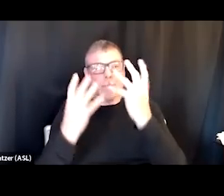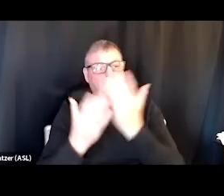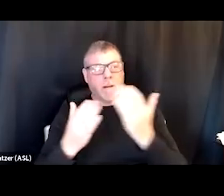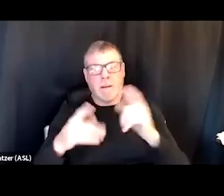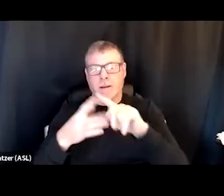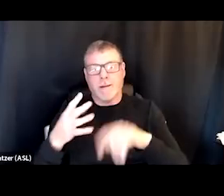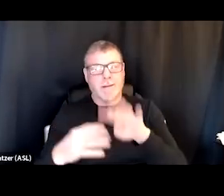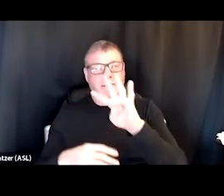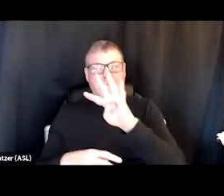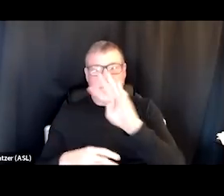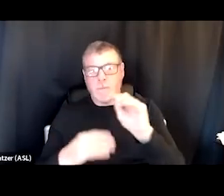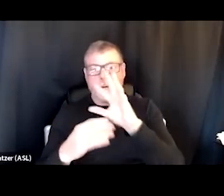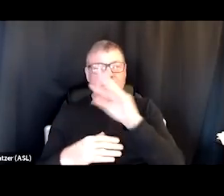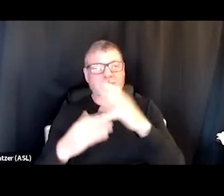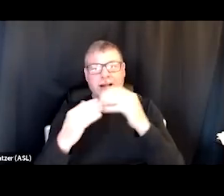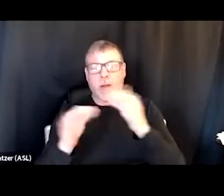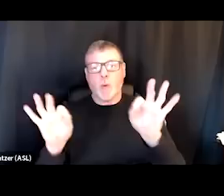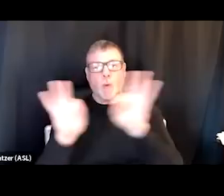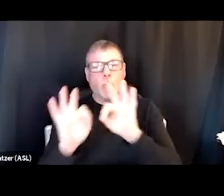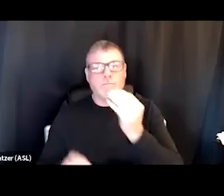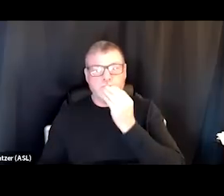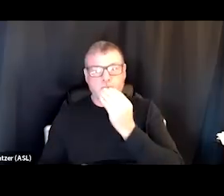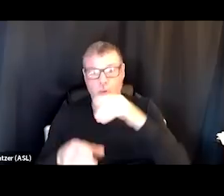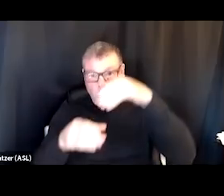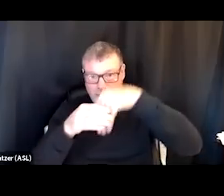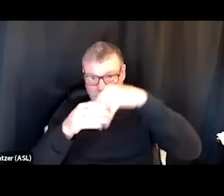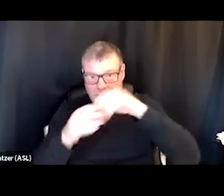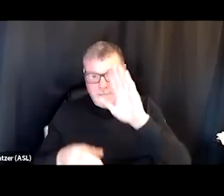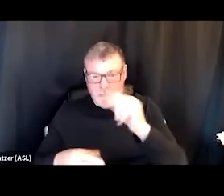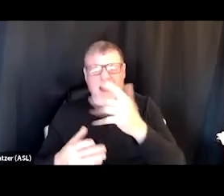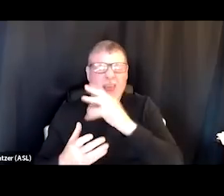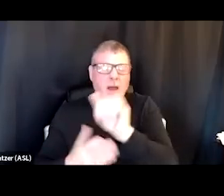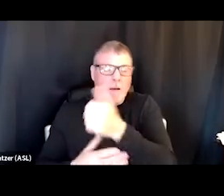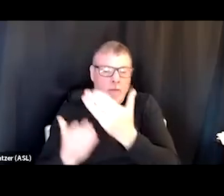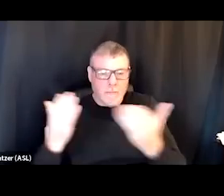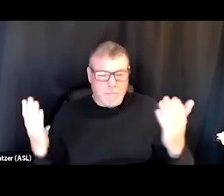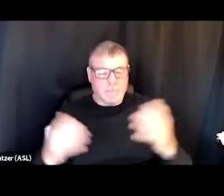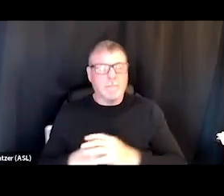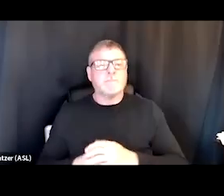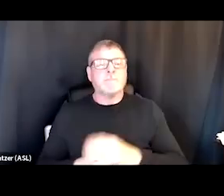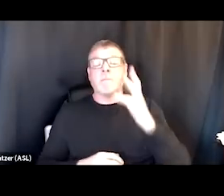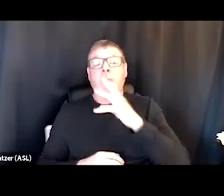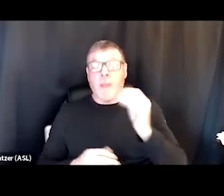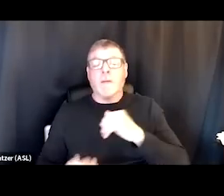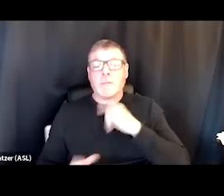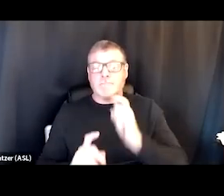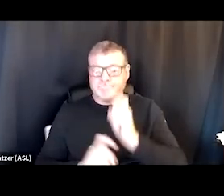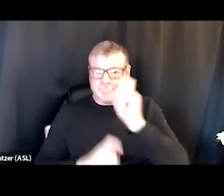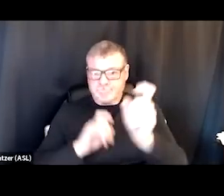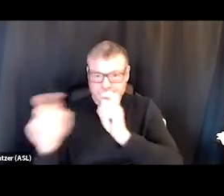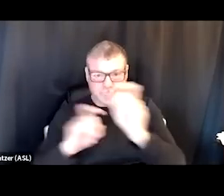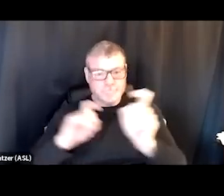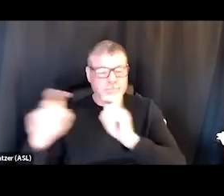There's like $40, $50 worth of food in those bags and other stuff. And we approach them, we give those